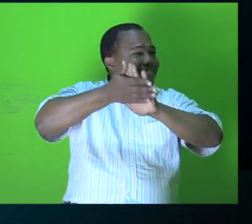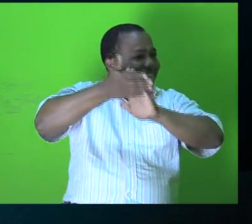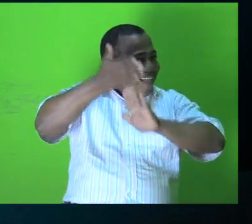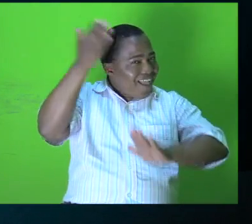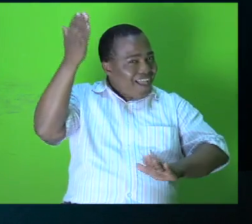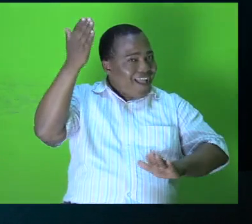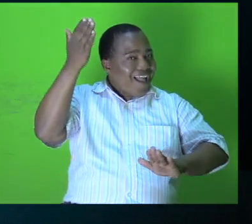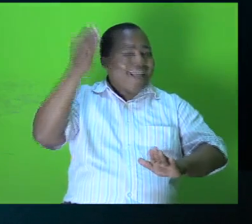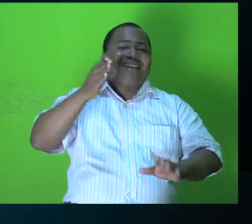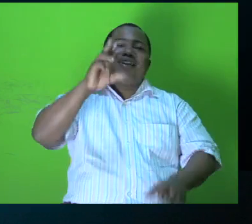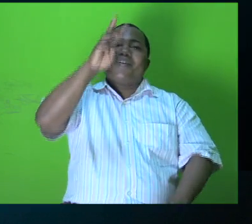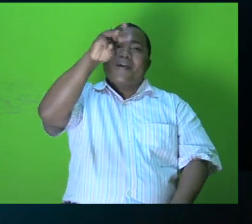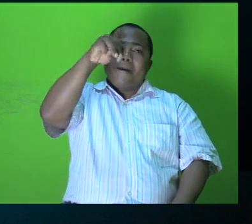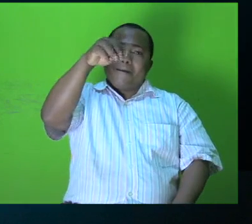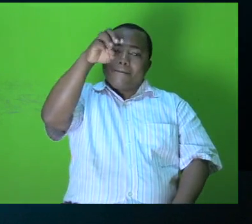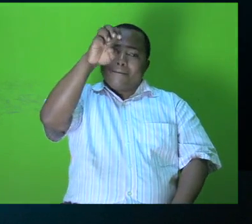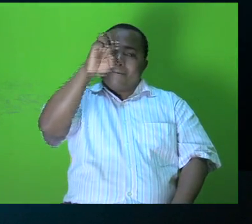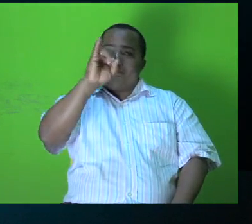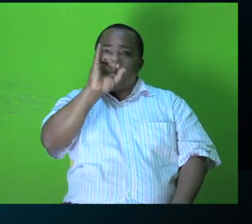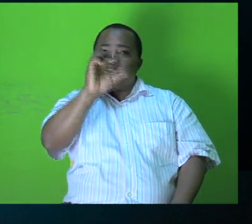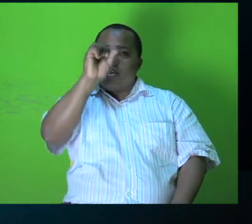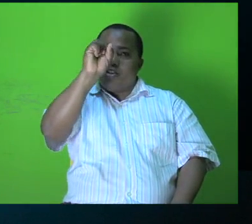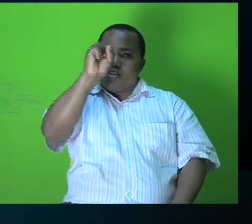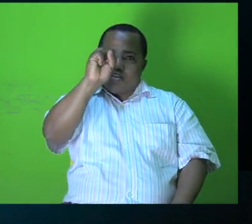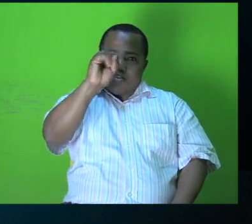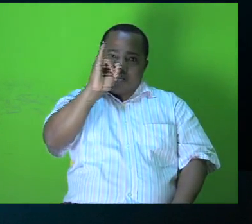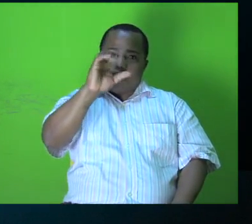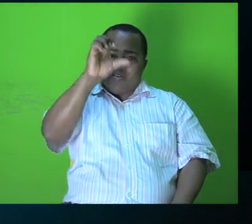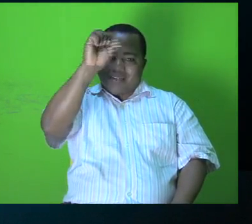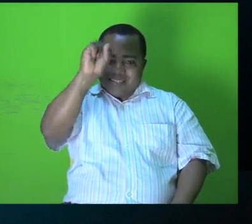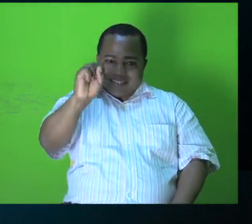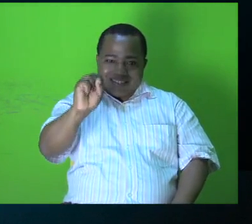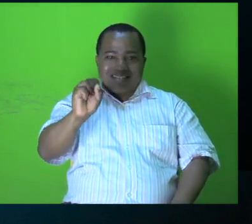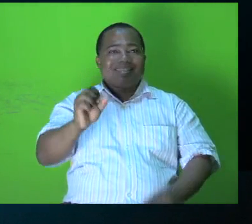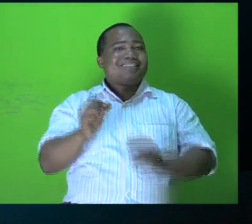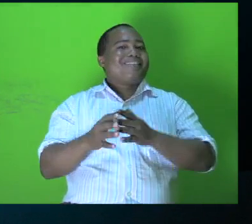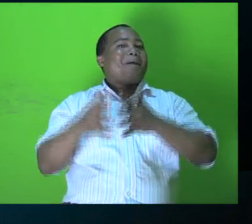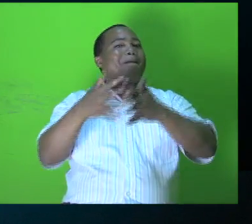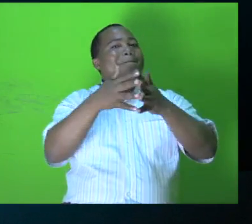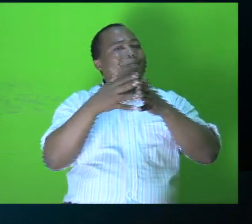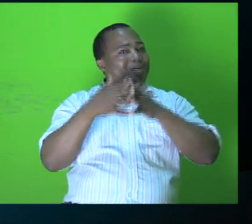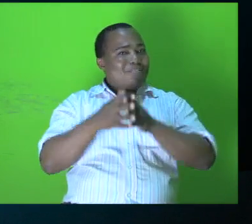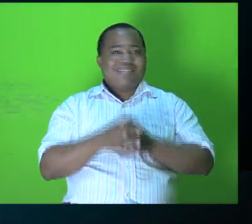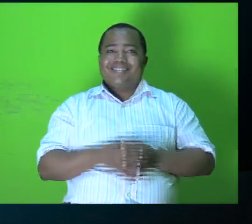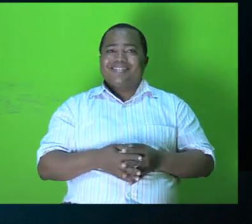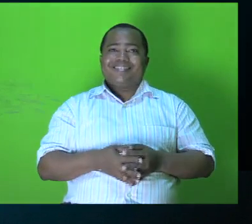the meiosis process. Again,